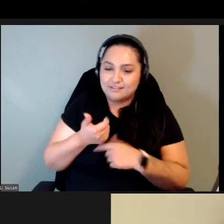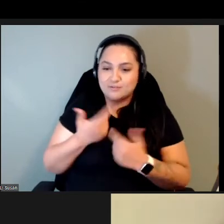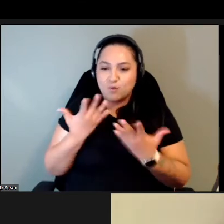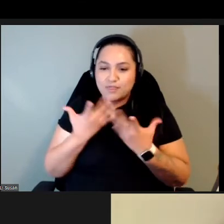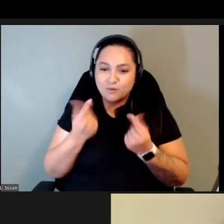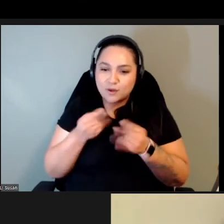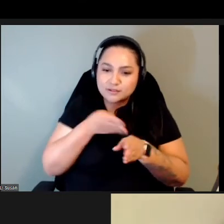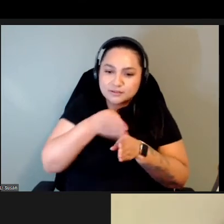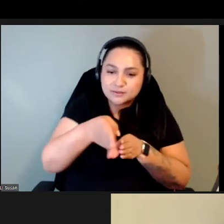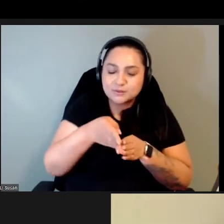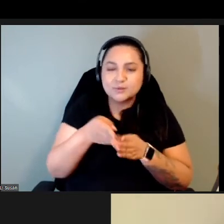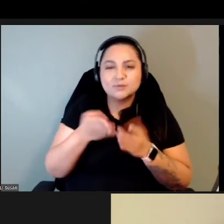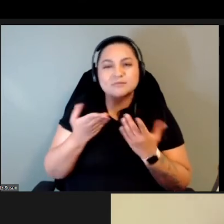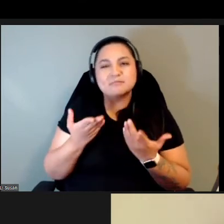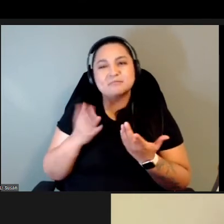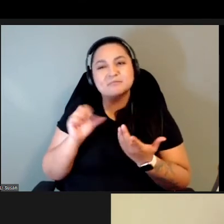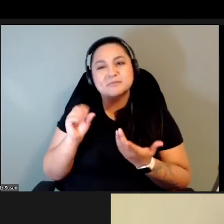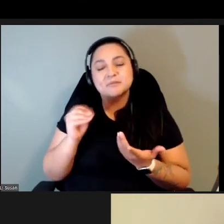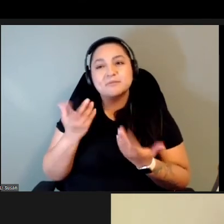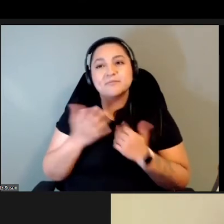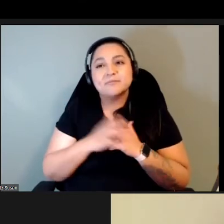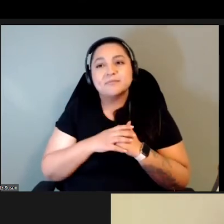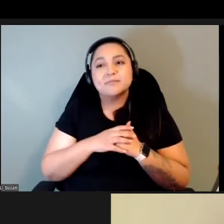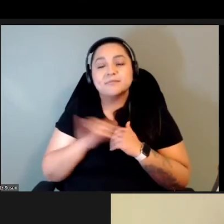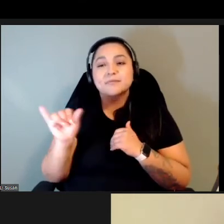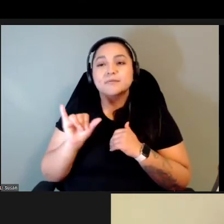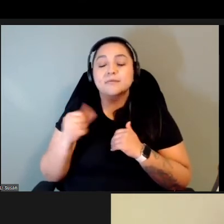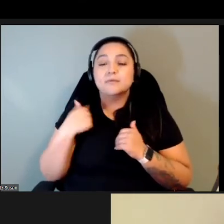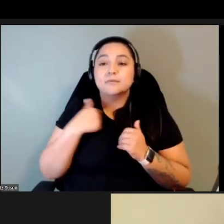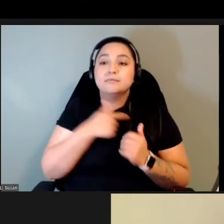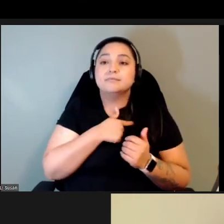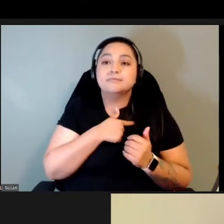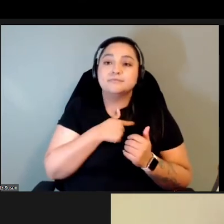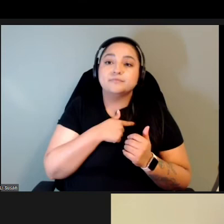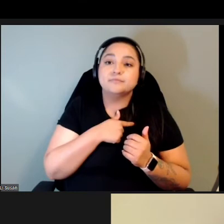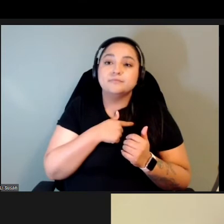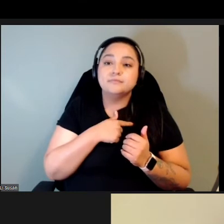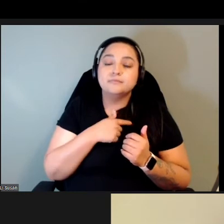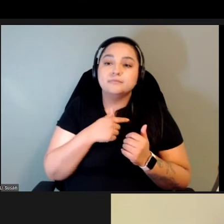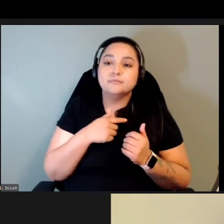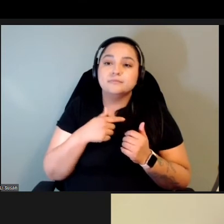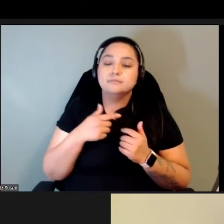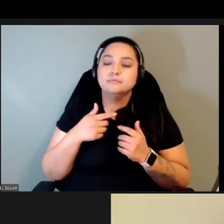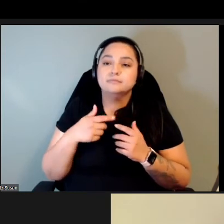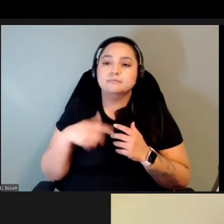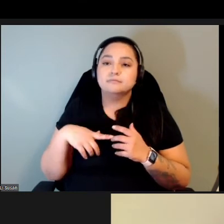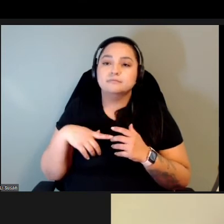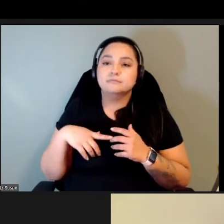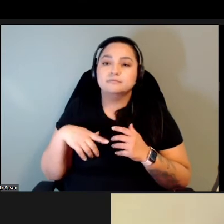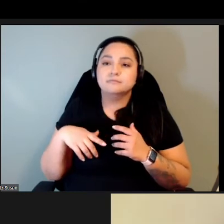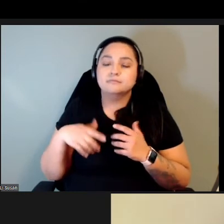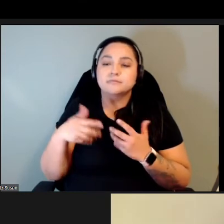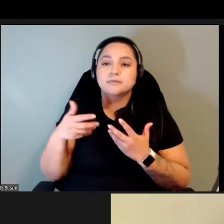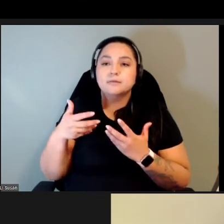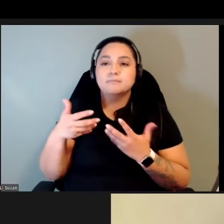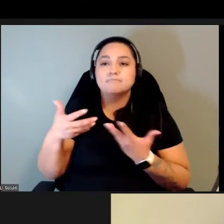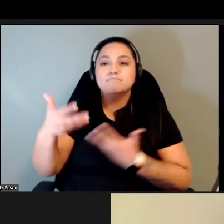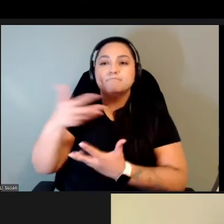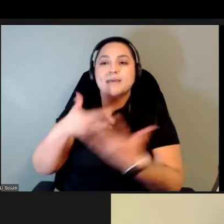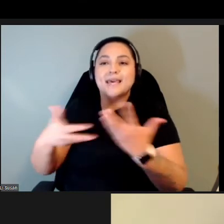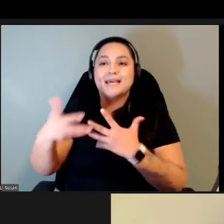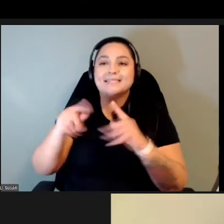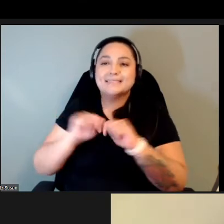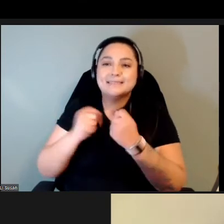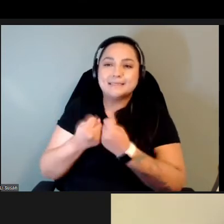Yeah. And also what we do is we mix them with international teams and they